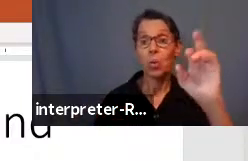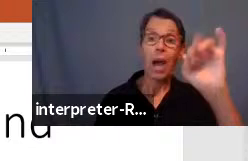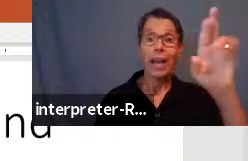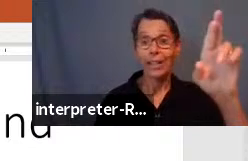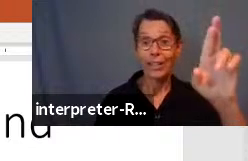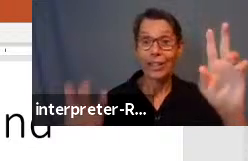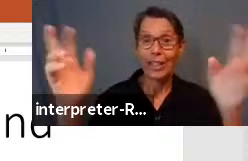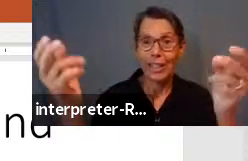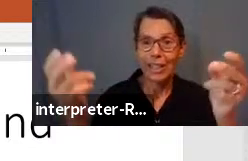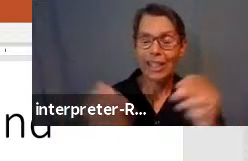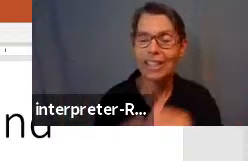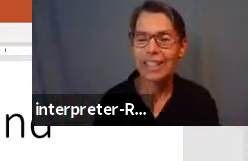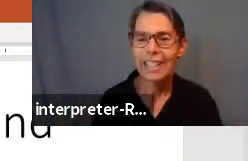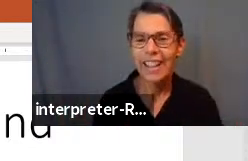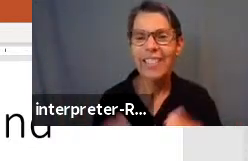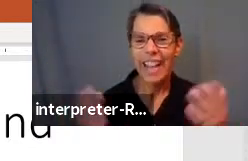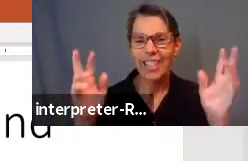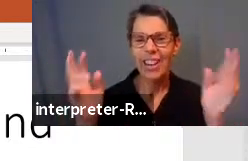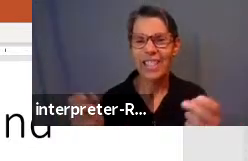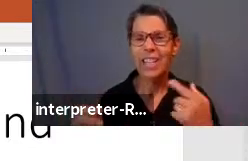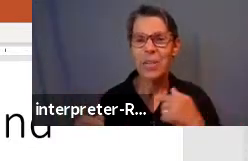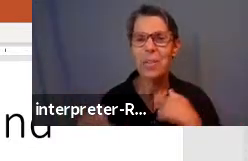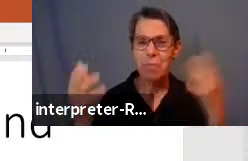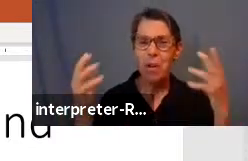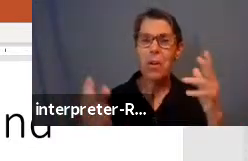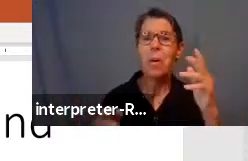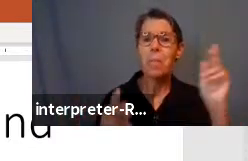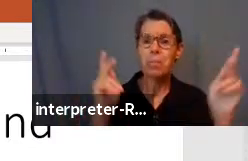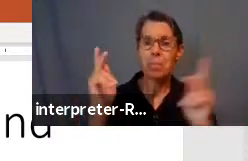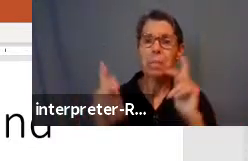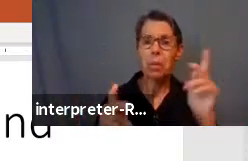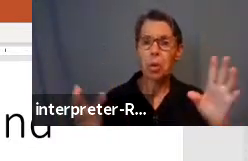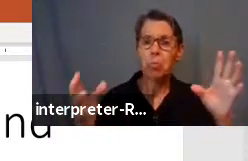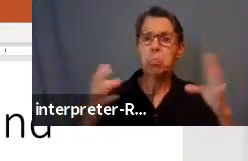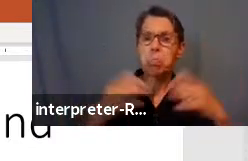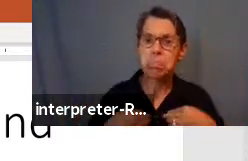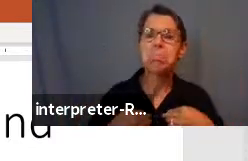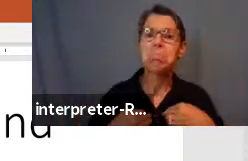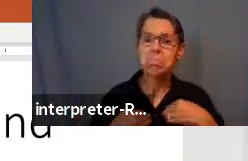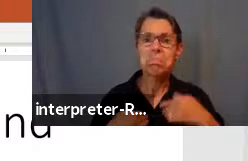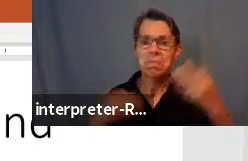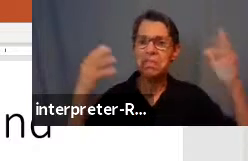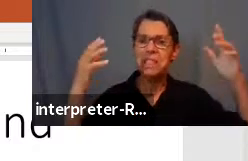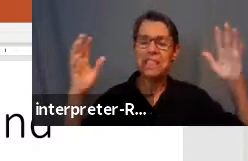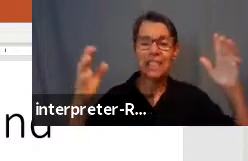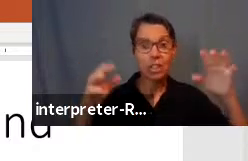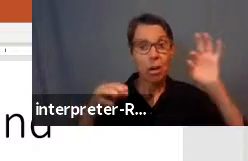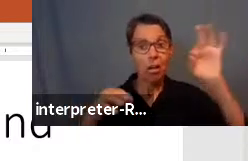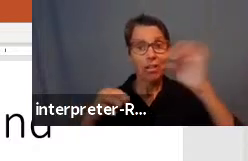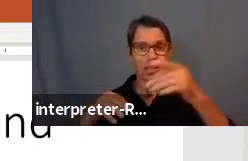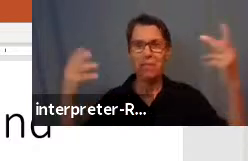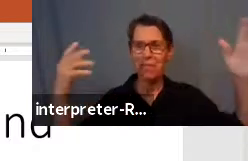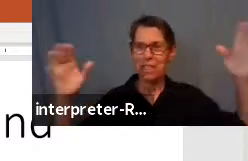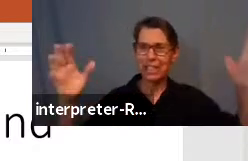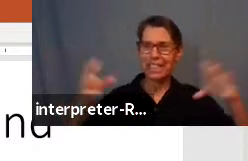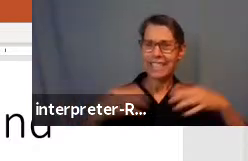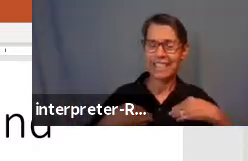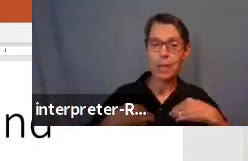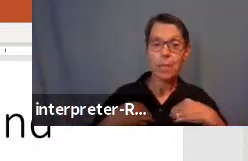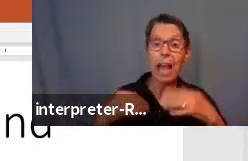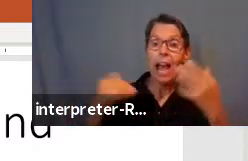that we've been able to get those early adopters, and how do we get the movable middle and the lagging populations